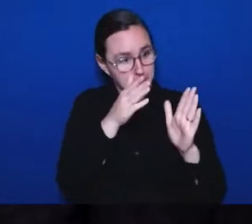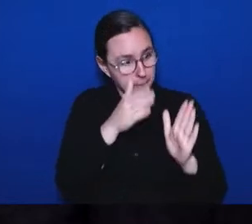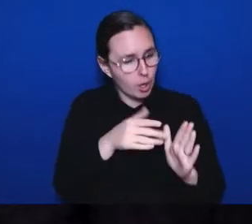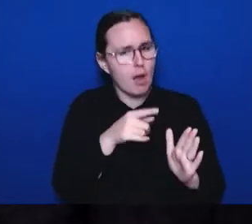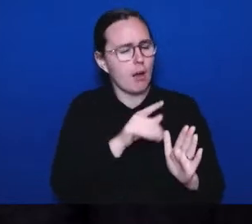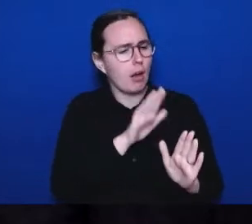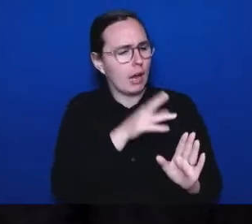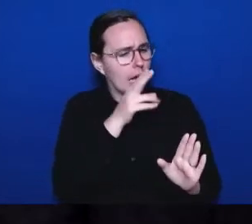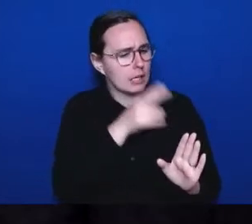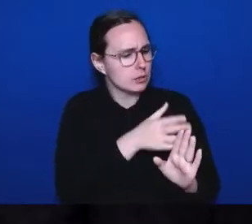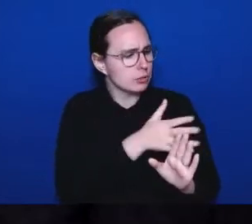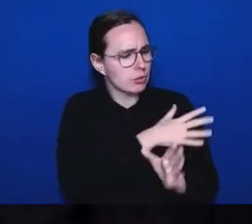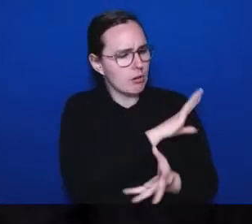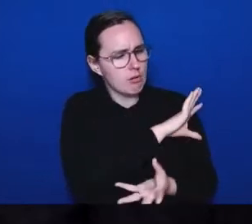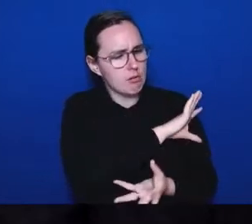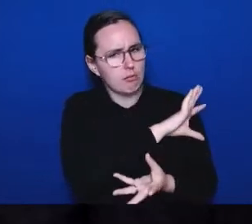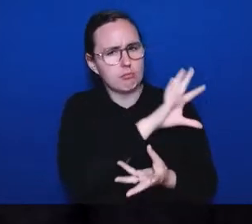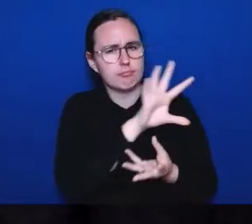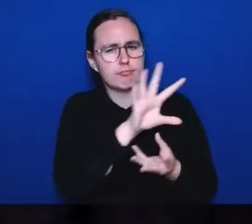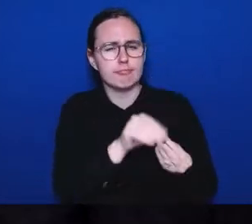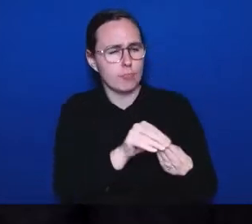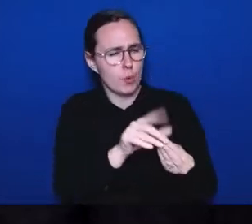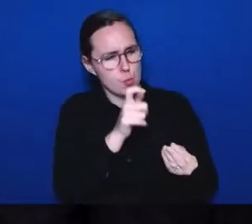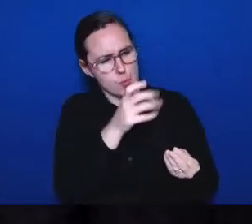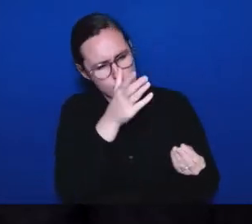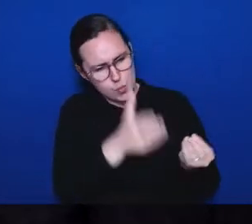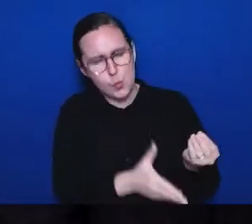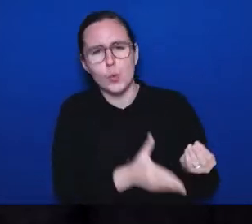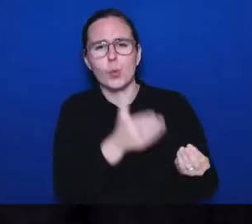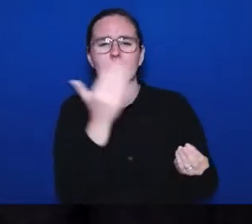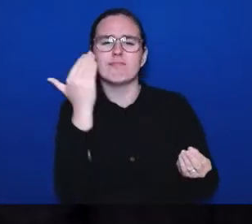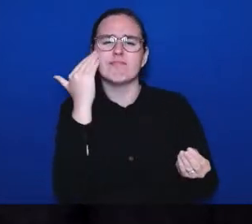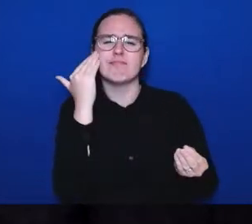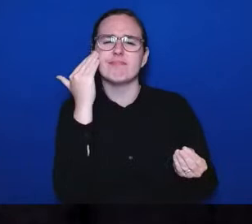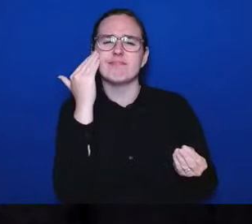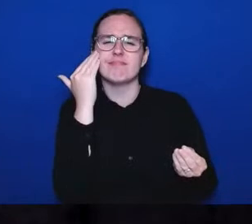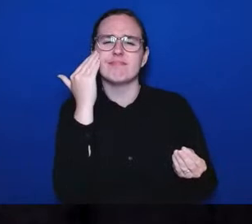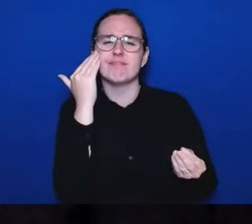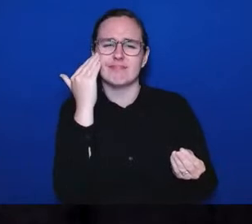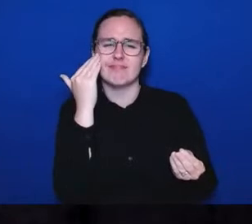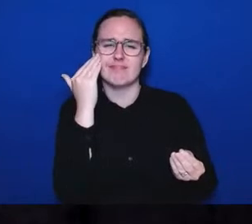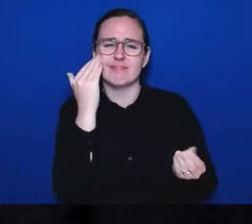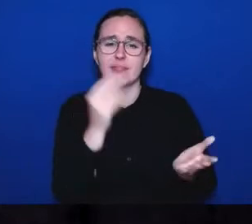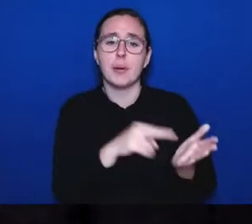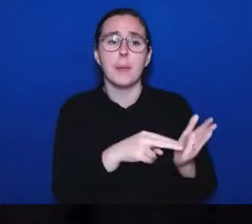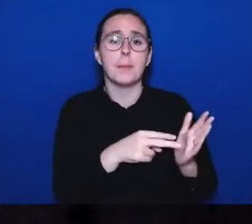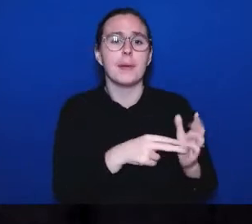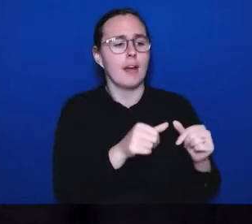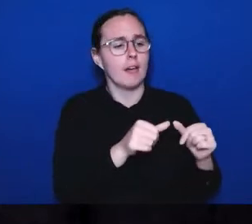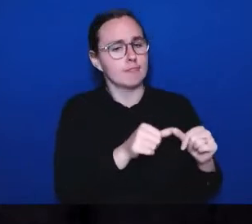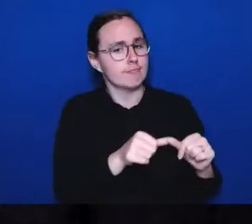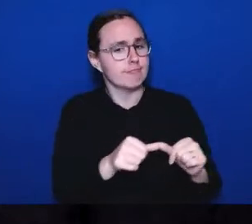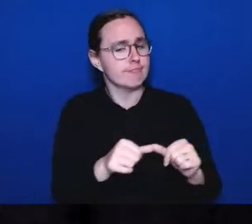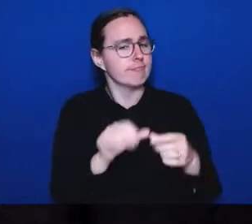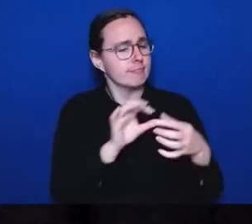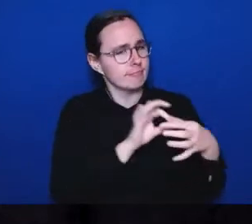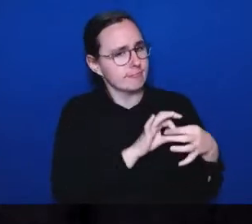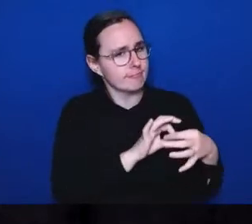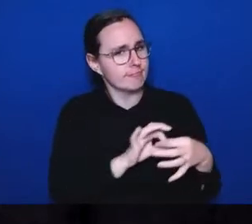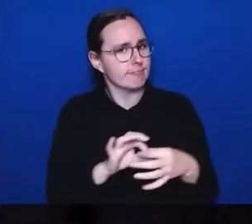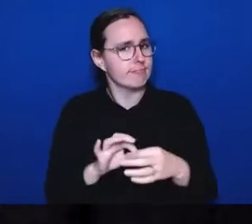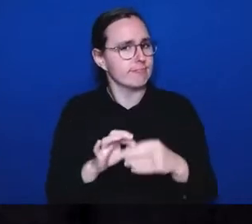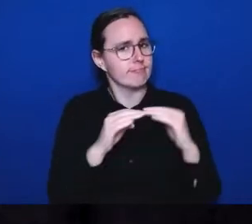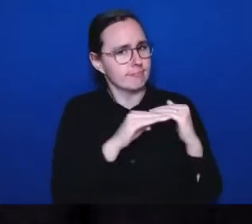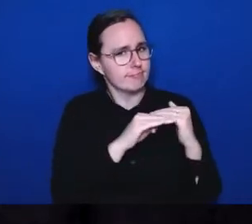we're providing for care into this longitudinal family practice, because we know that those physicians know their patients